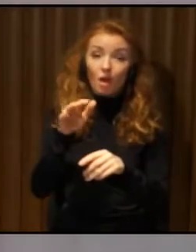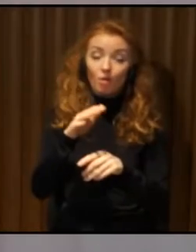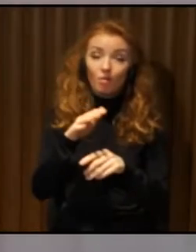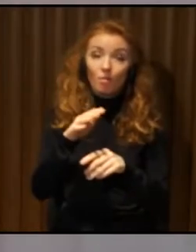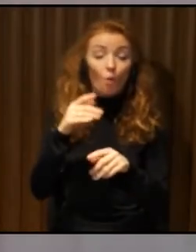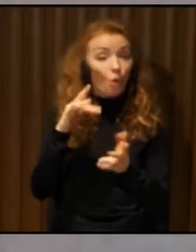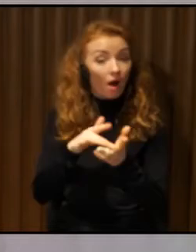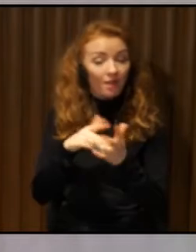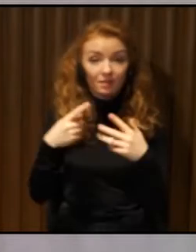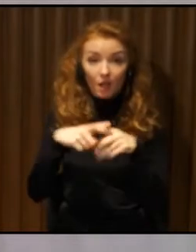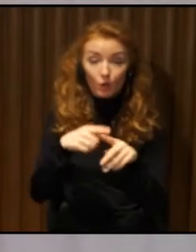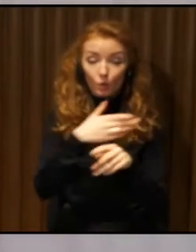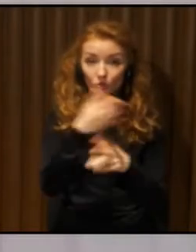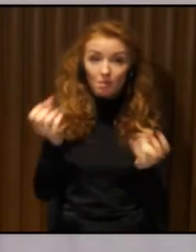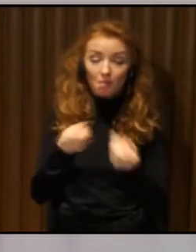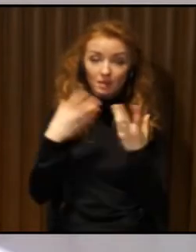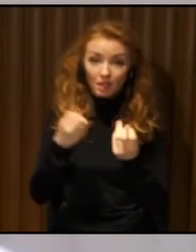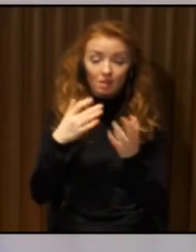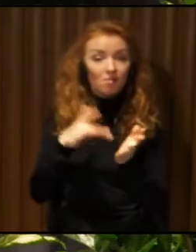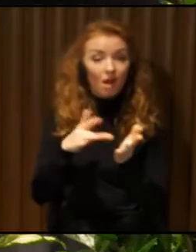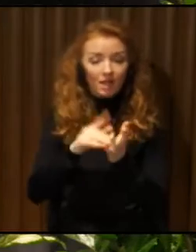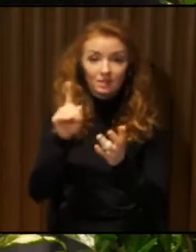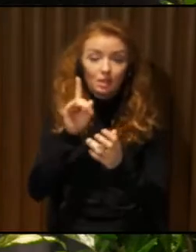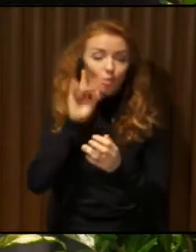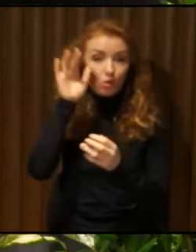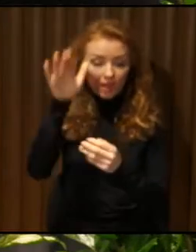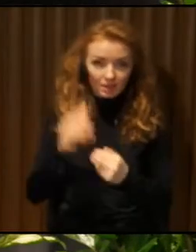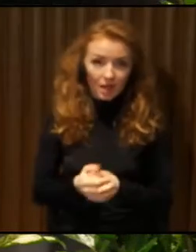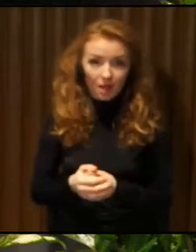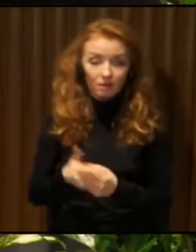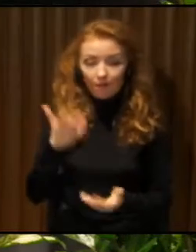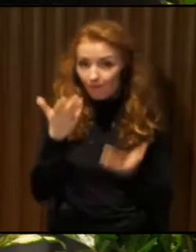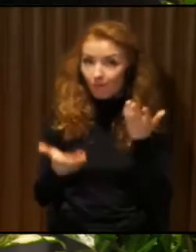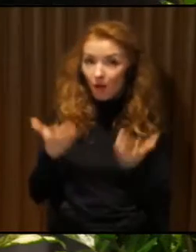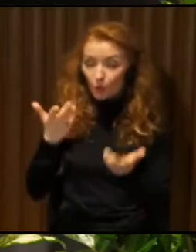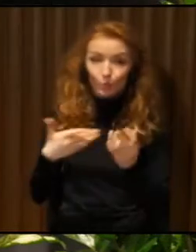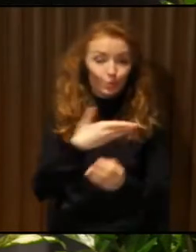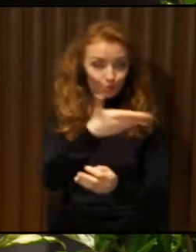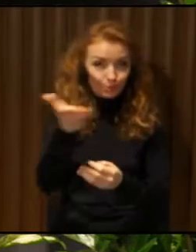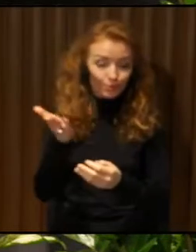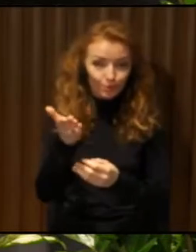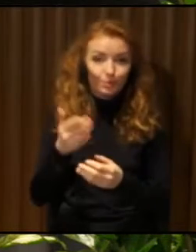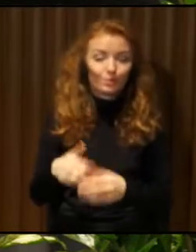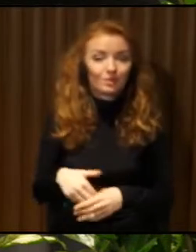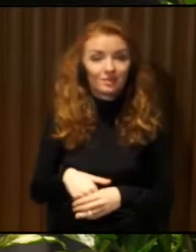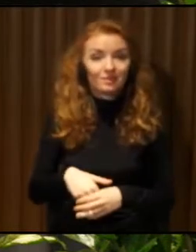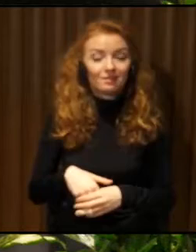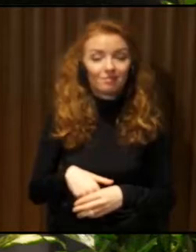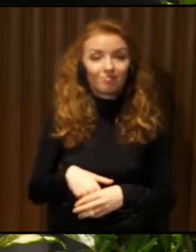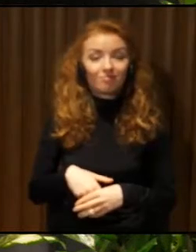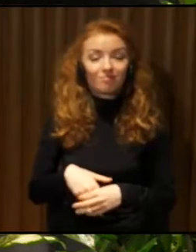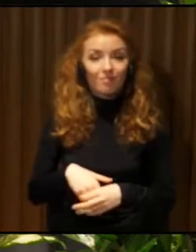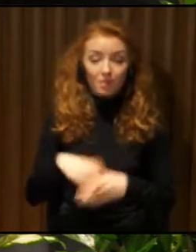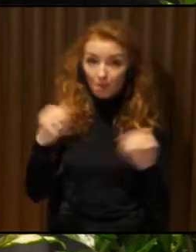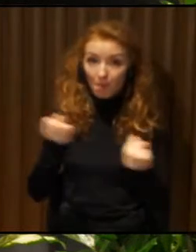show us or maybe downgrade it? Sometimes, not everything is innovative that we try